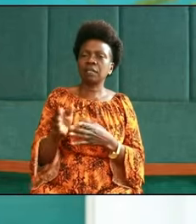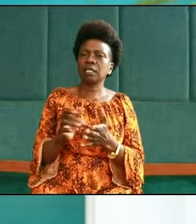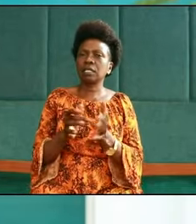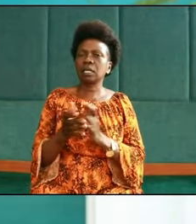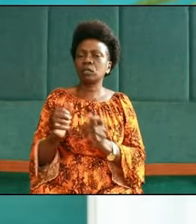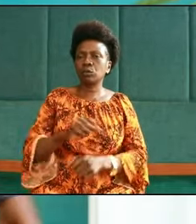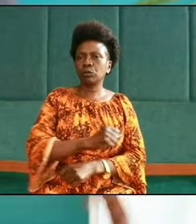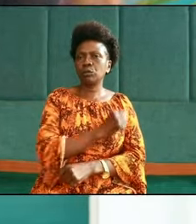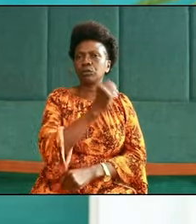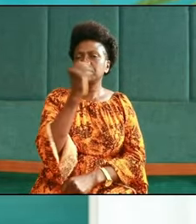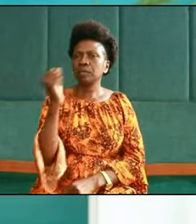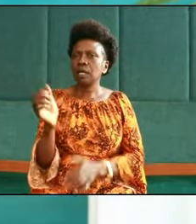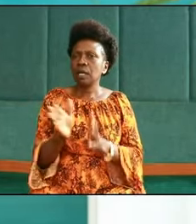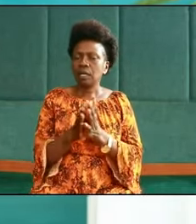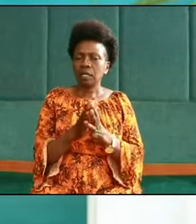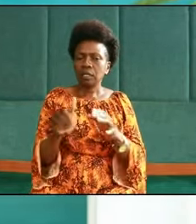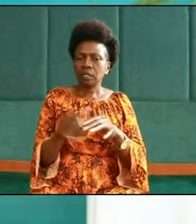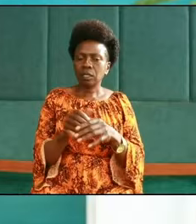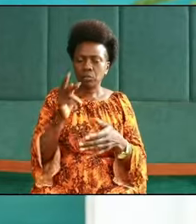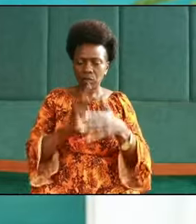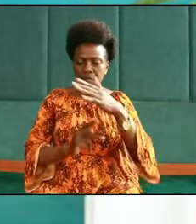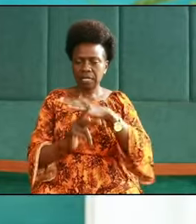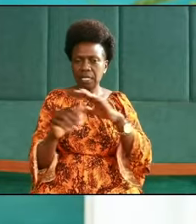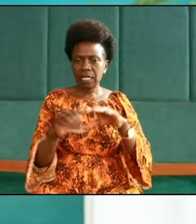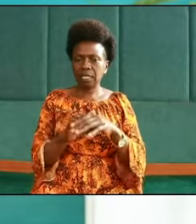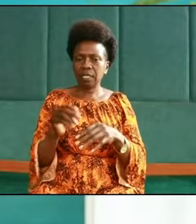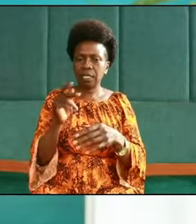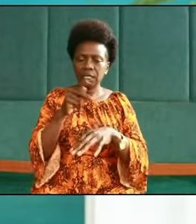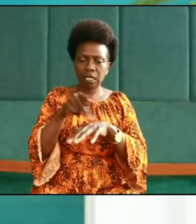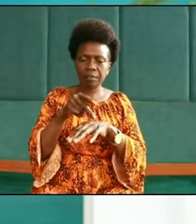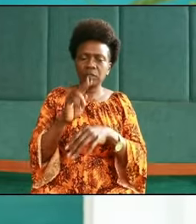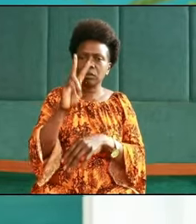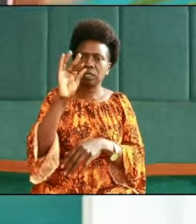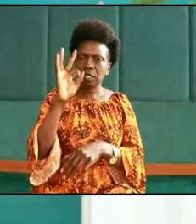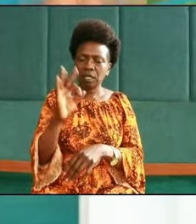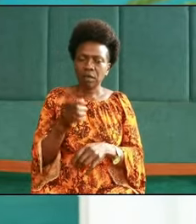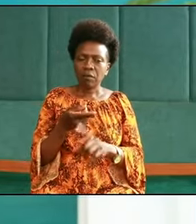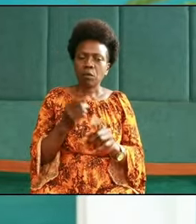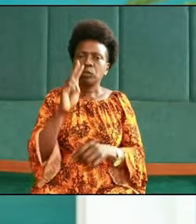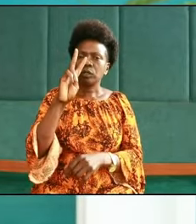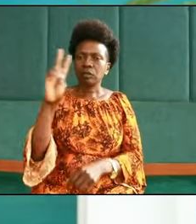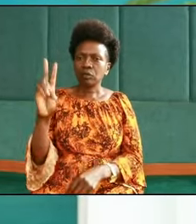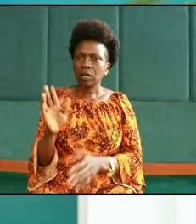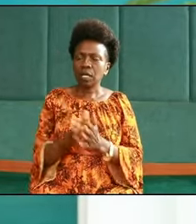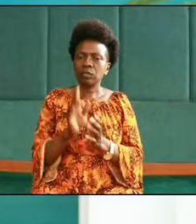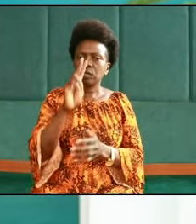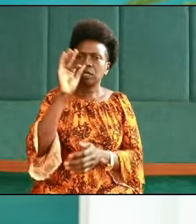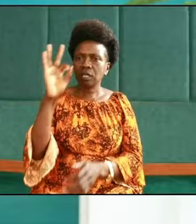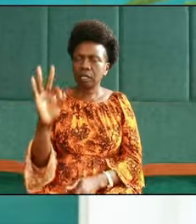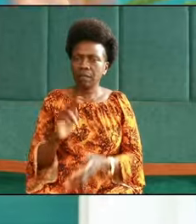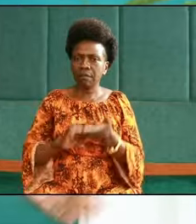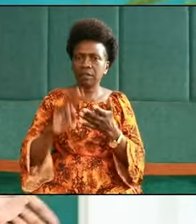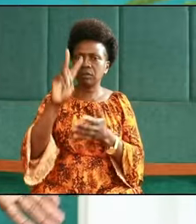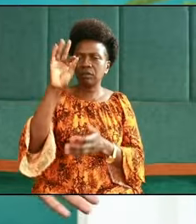rose and with the prophecy in Psalms 23 or from 22 and 23,